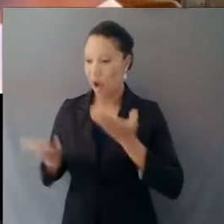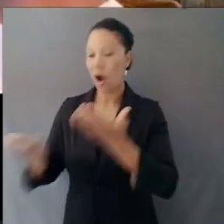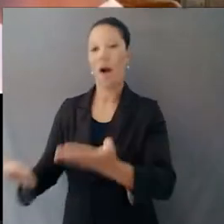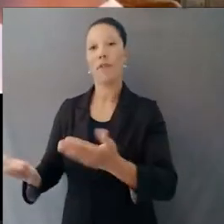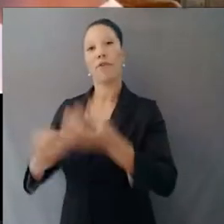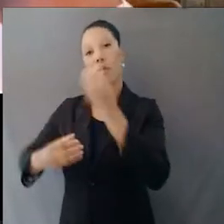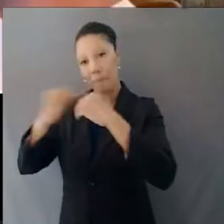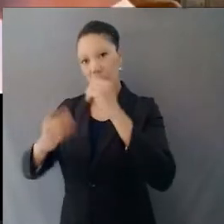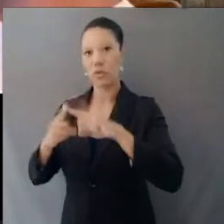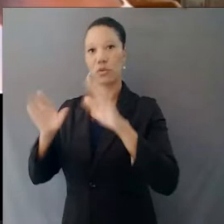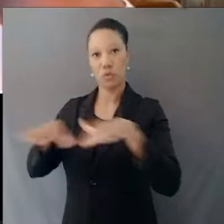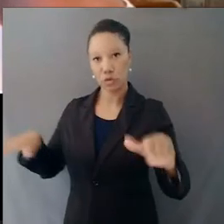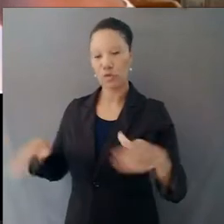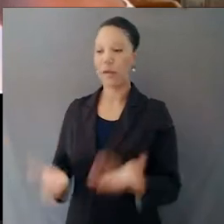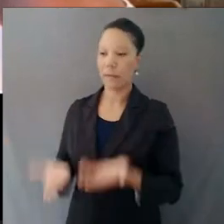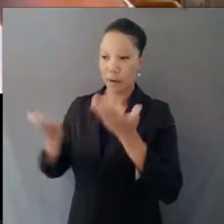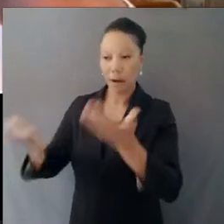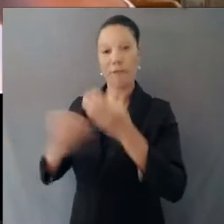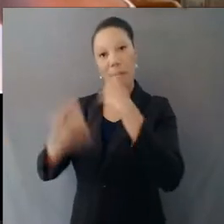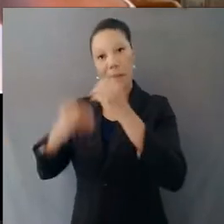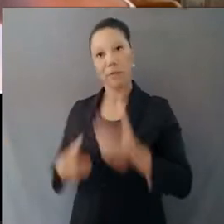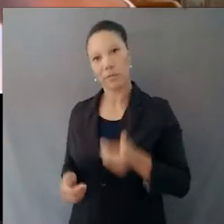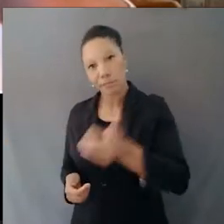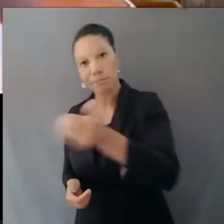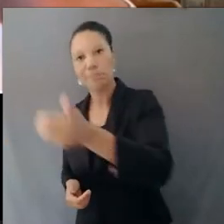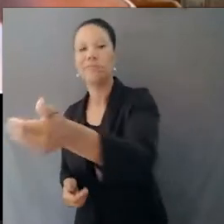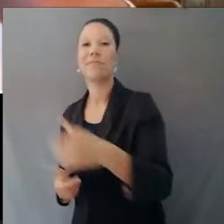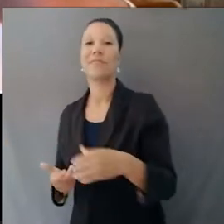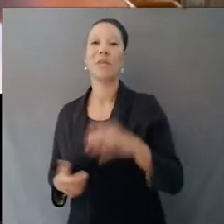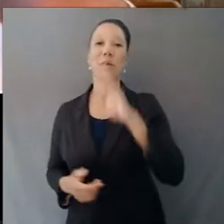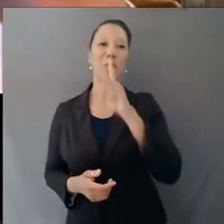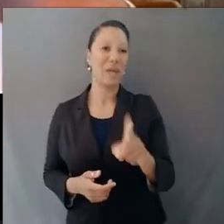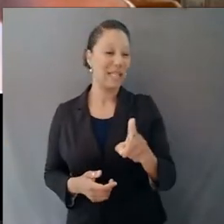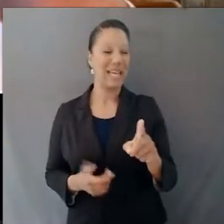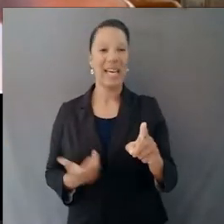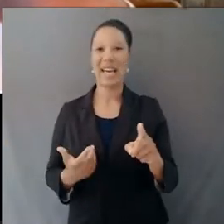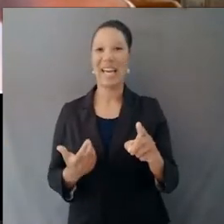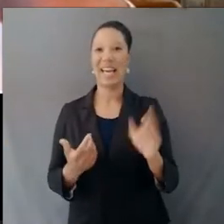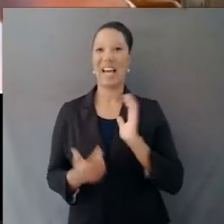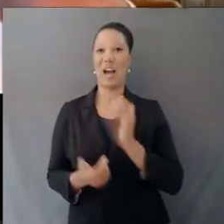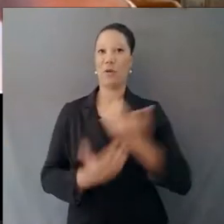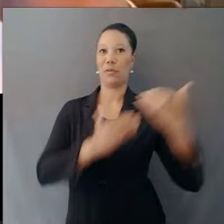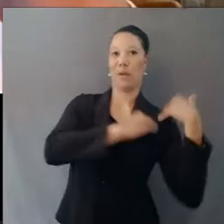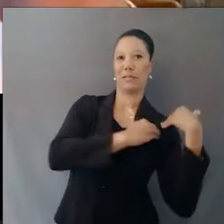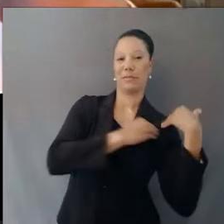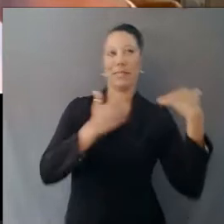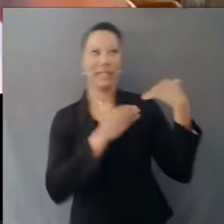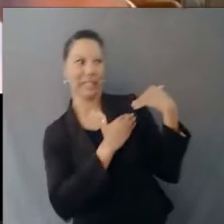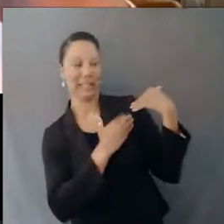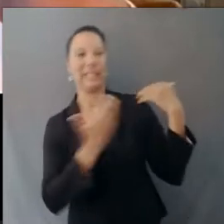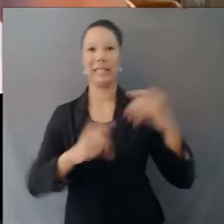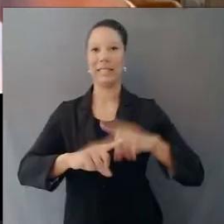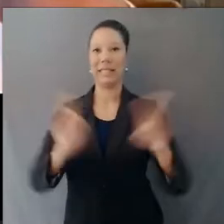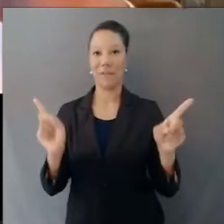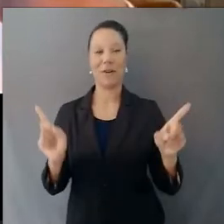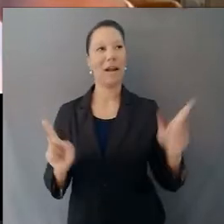regular basis. You know, when it comes to feeding our kids, there's really a division of jobs. We have, the parents have their jobs and the kids